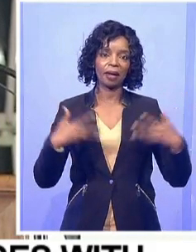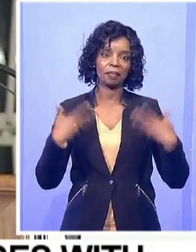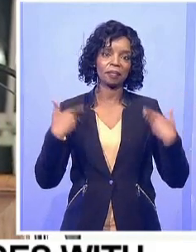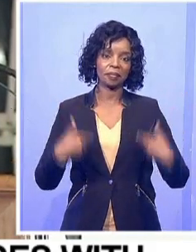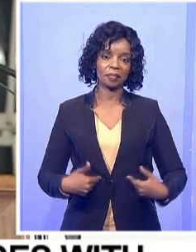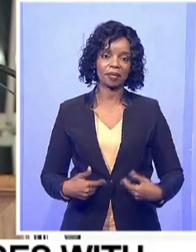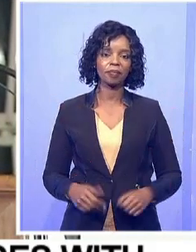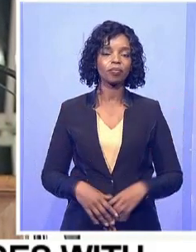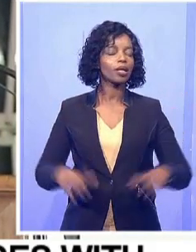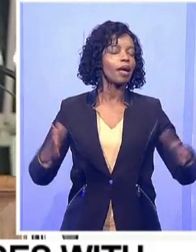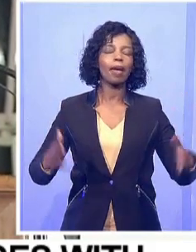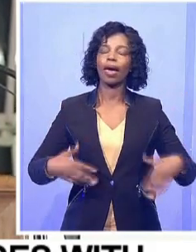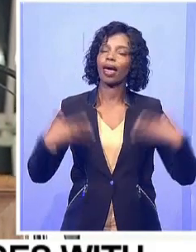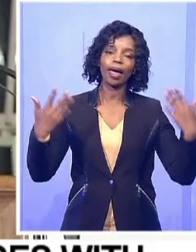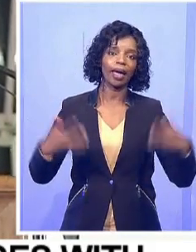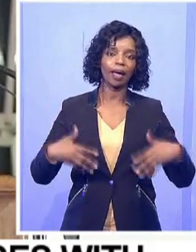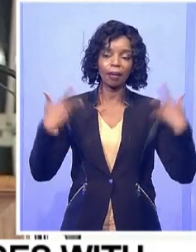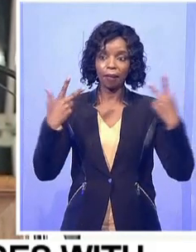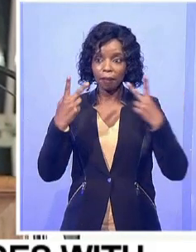Ngijabulile ukunibona.